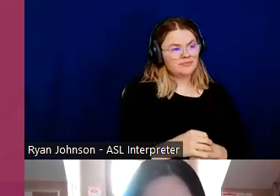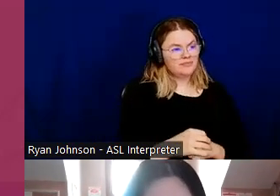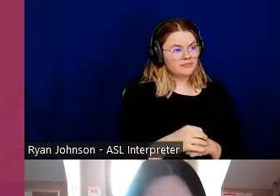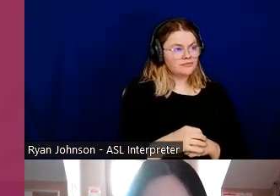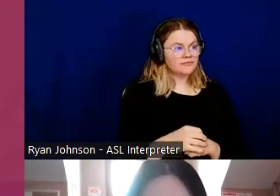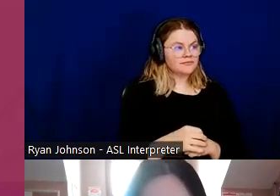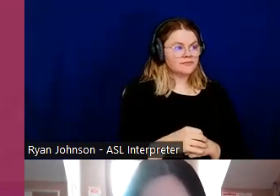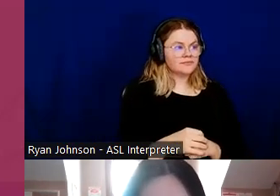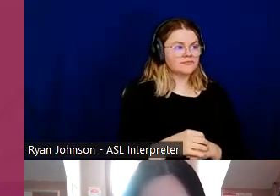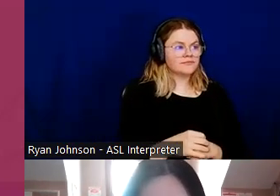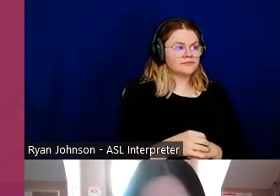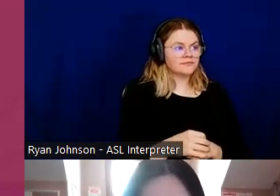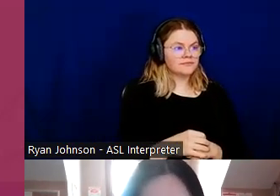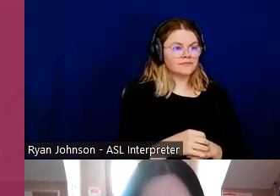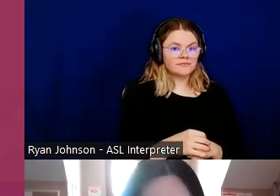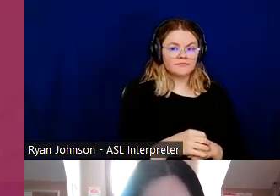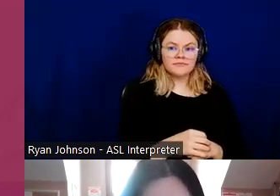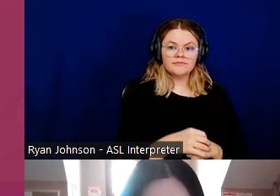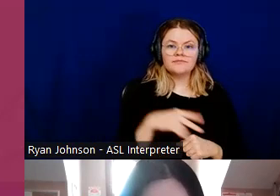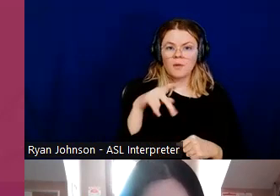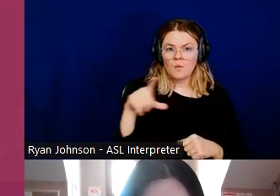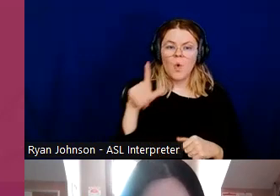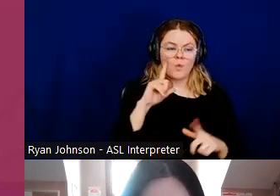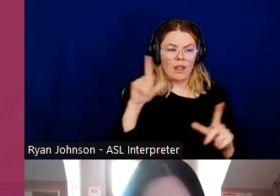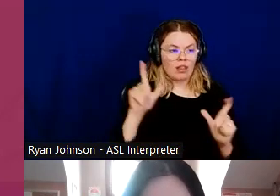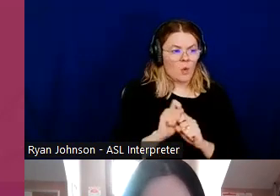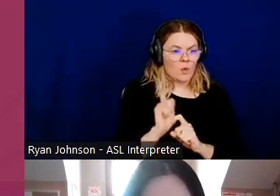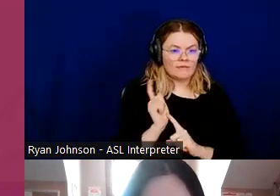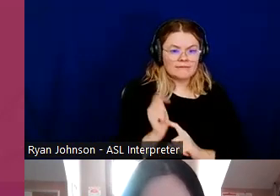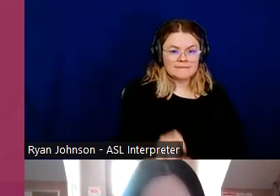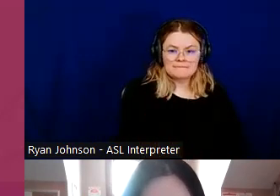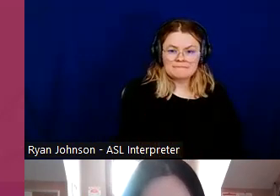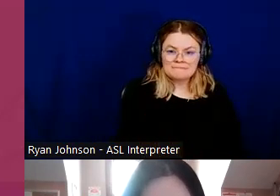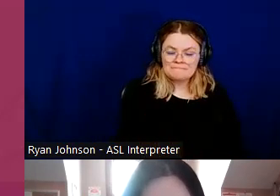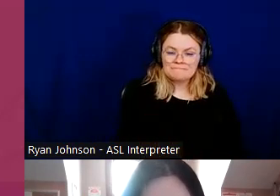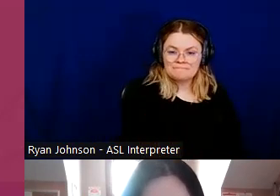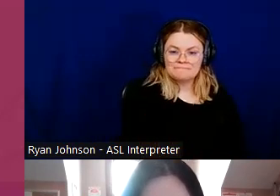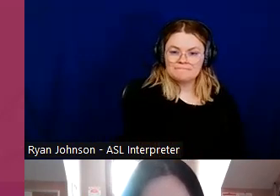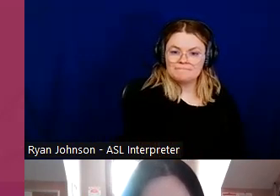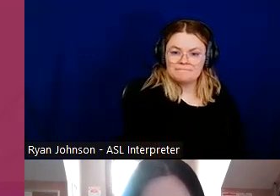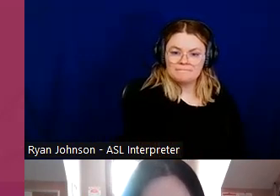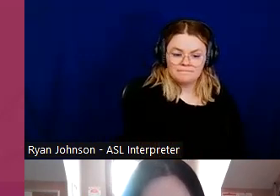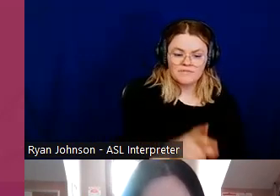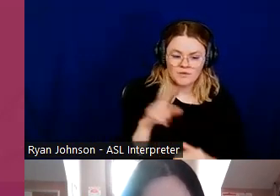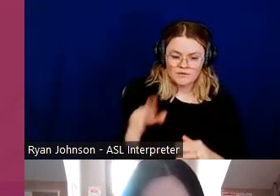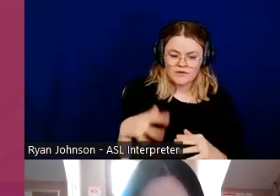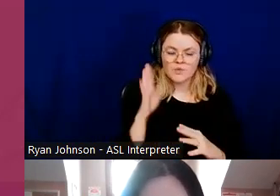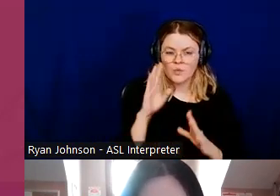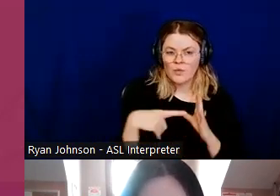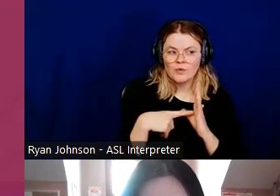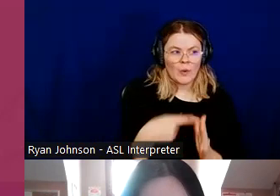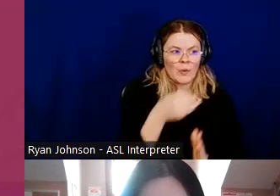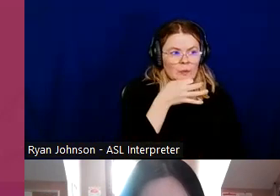I am going to end the poll now and share the results. It seems like a lot of us